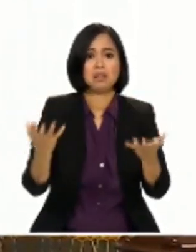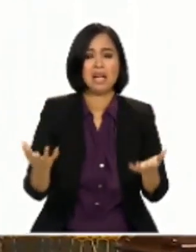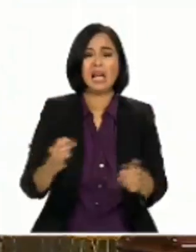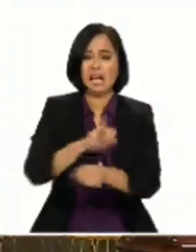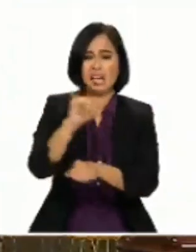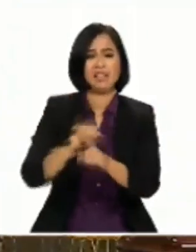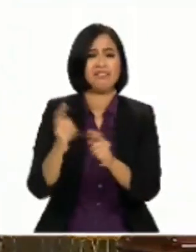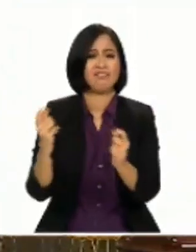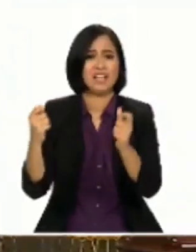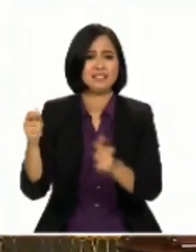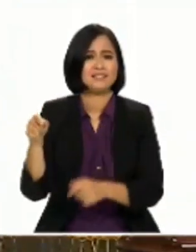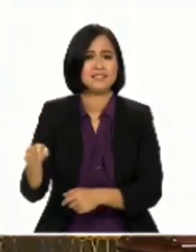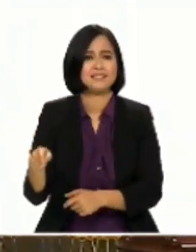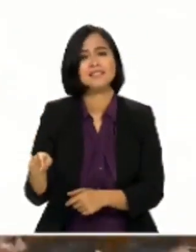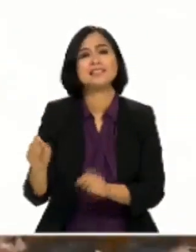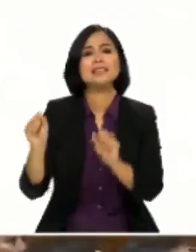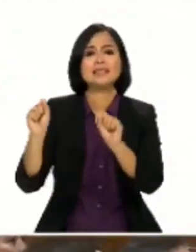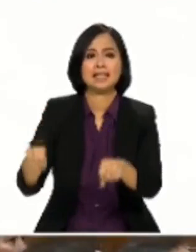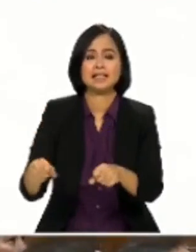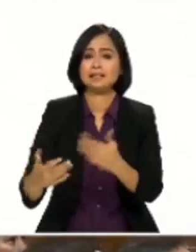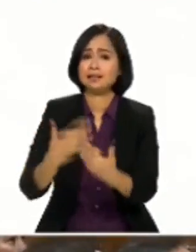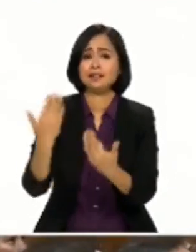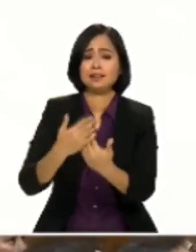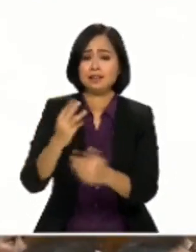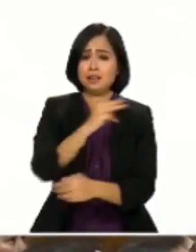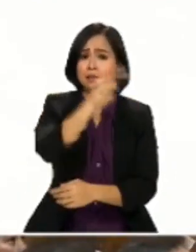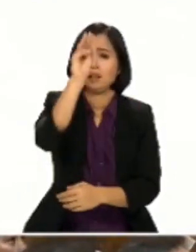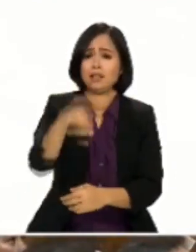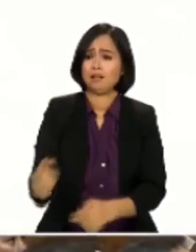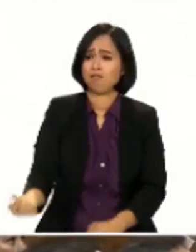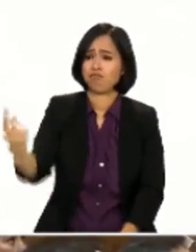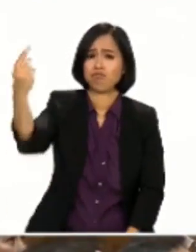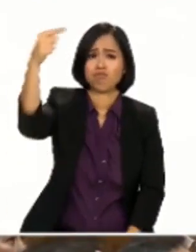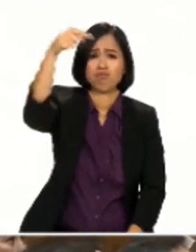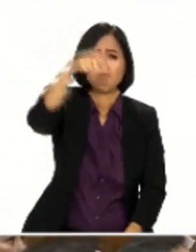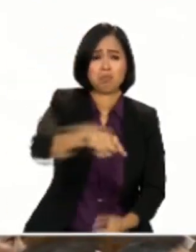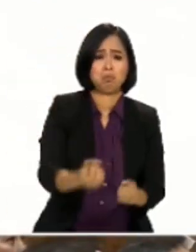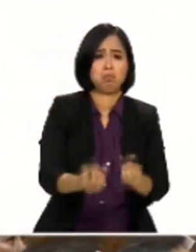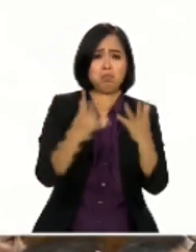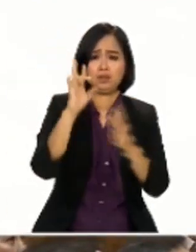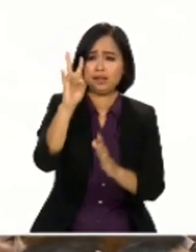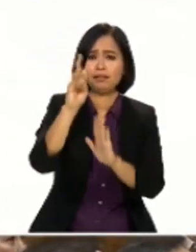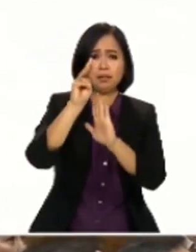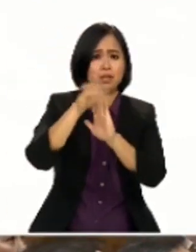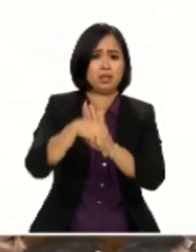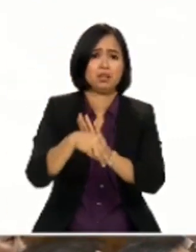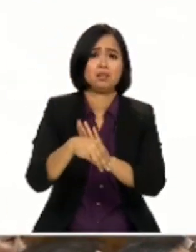that they have installed there can reach Manila in 7 minutes.